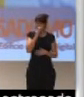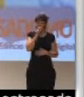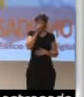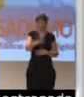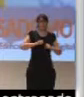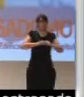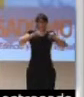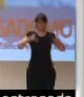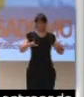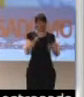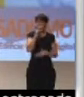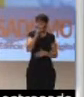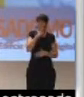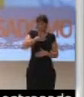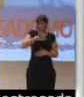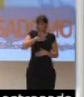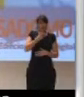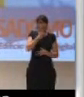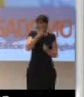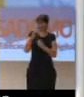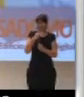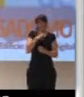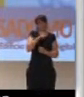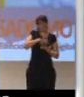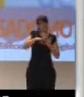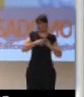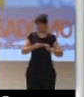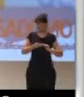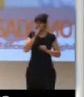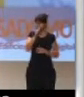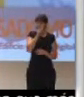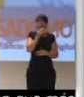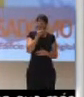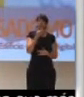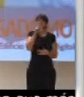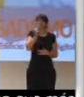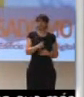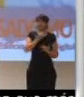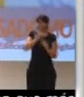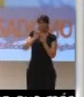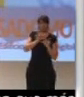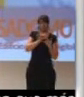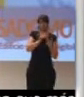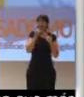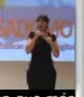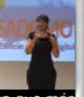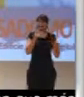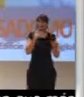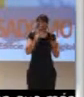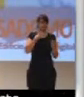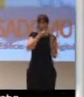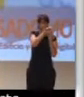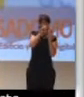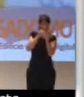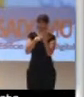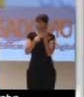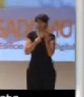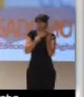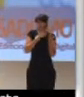also enlarged icons, with an interaction also based on